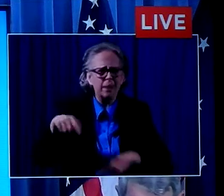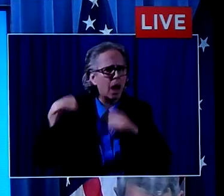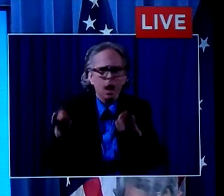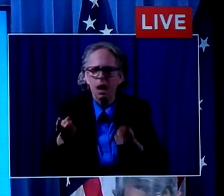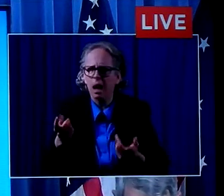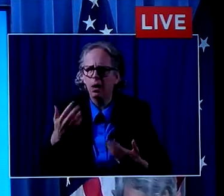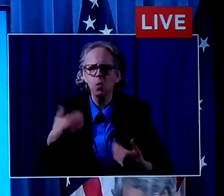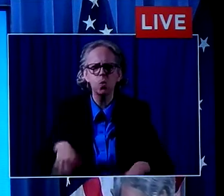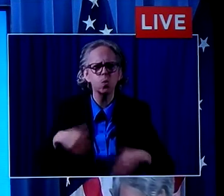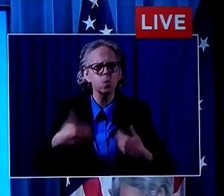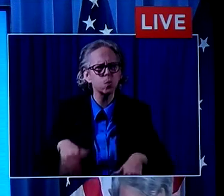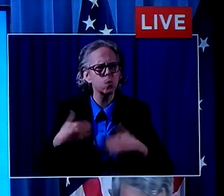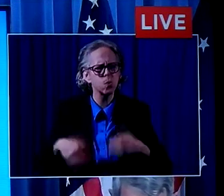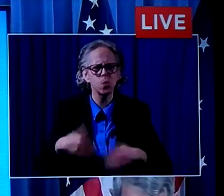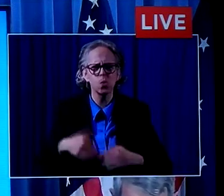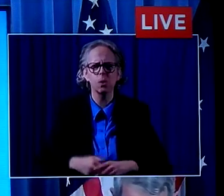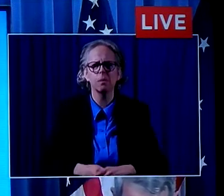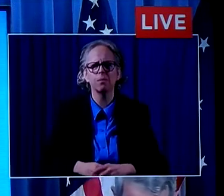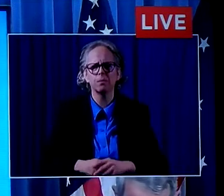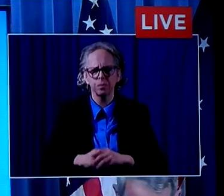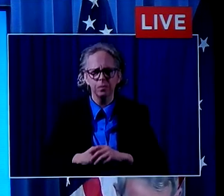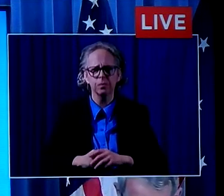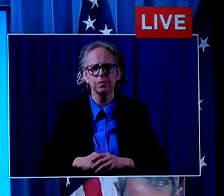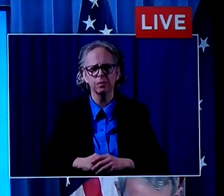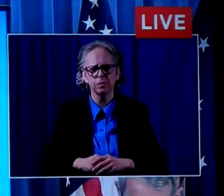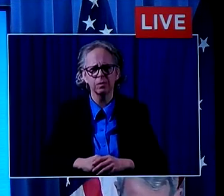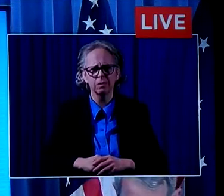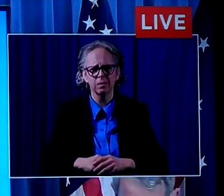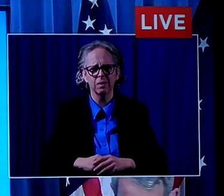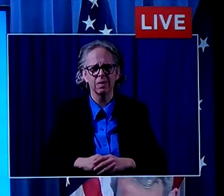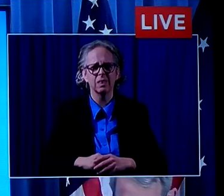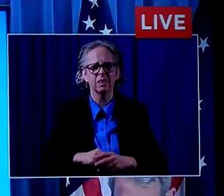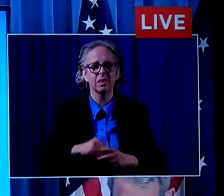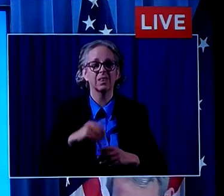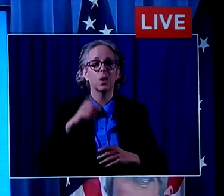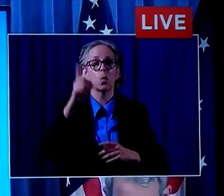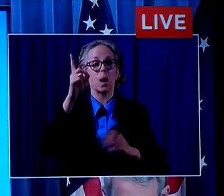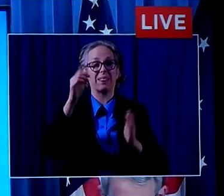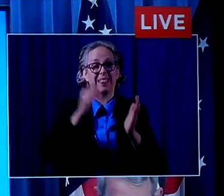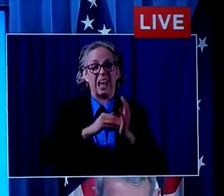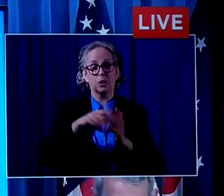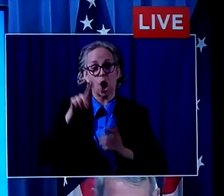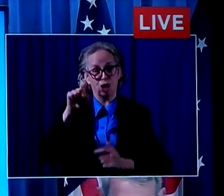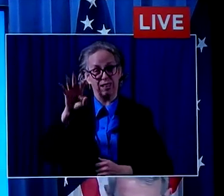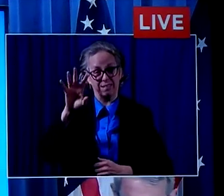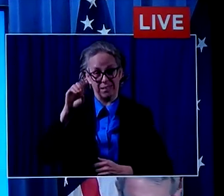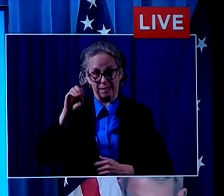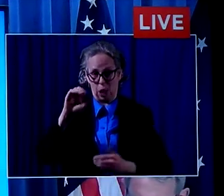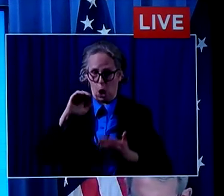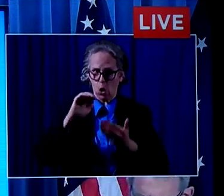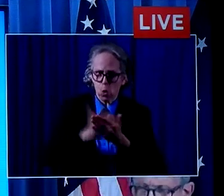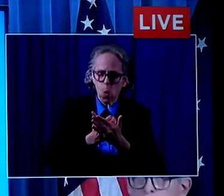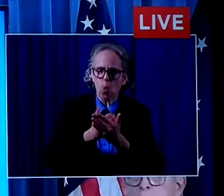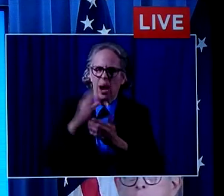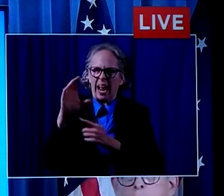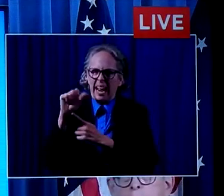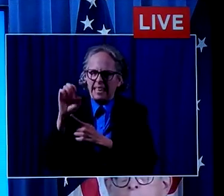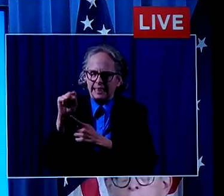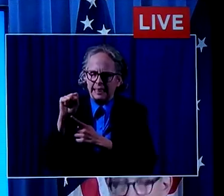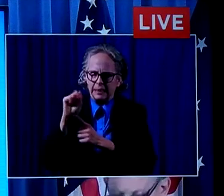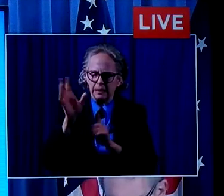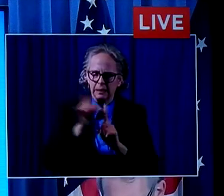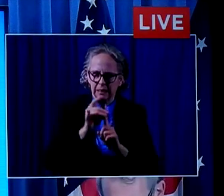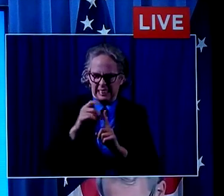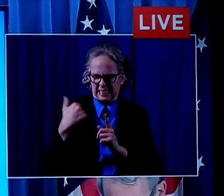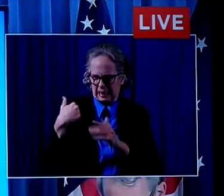Before. That's right. We're reporting The today news about the 1,150 coronavirus. new cases that we've learned about from local health departments during the